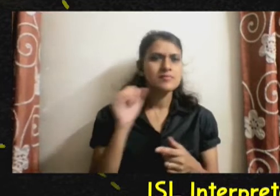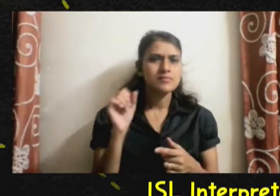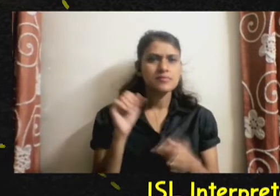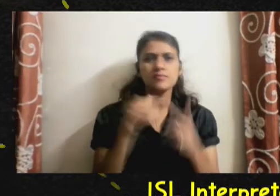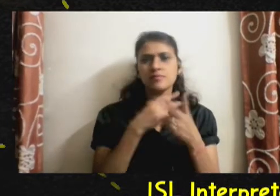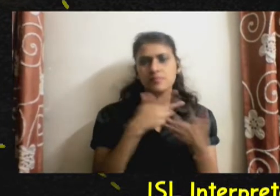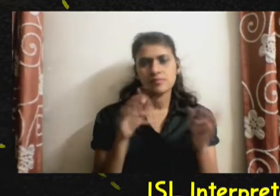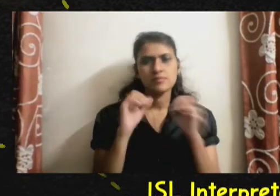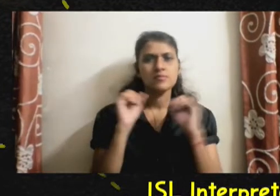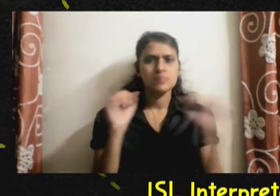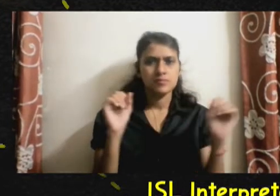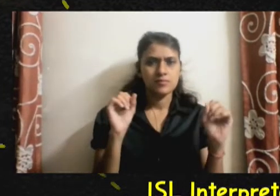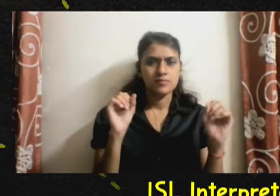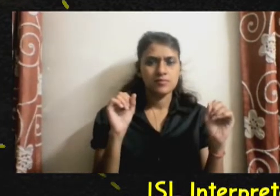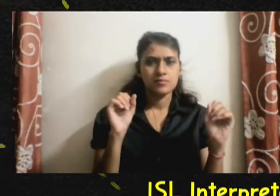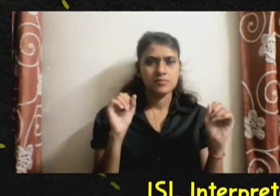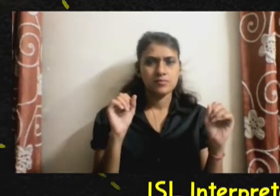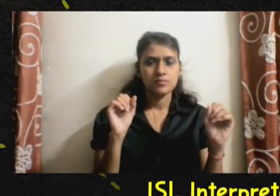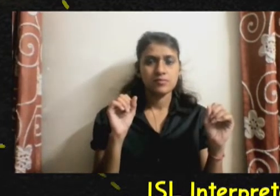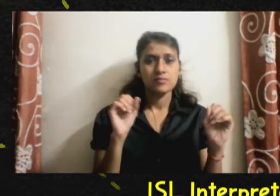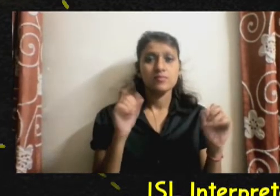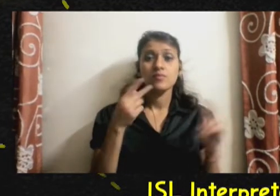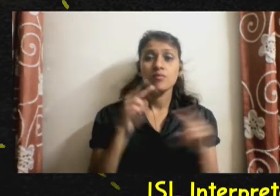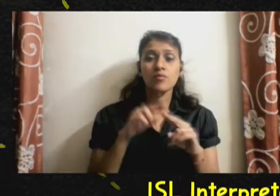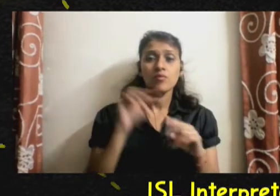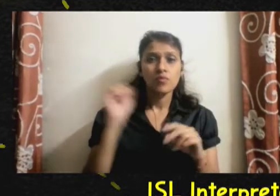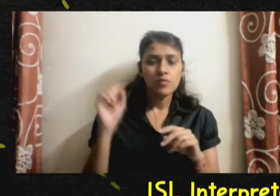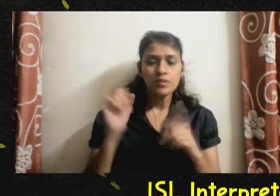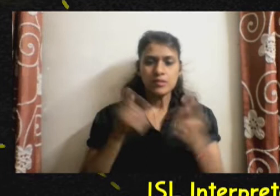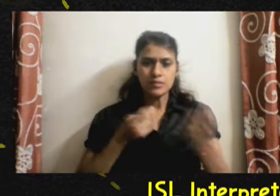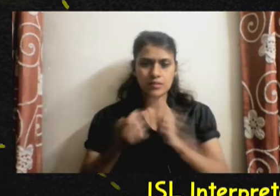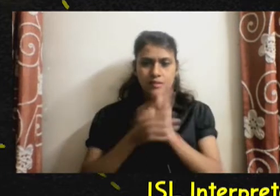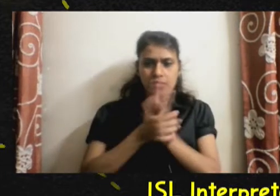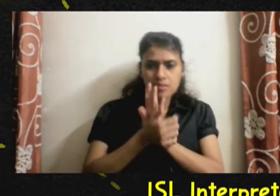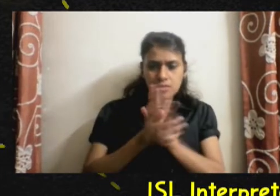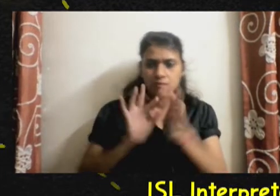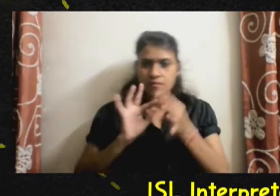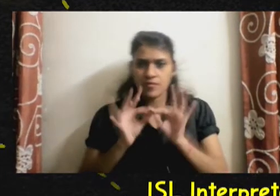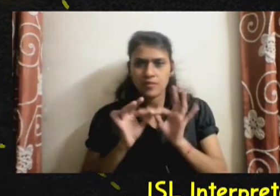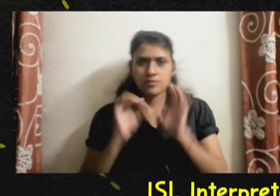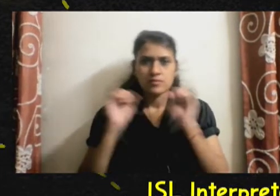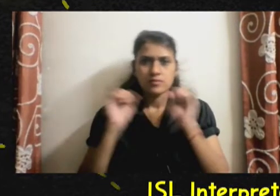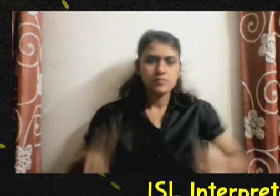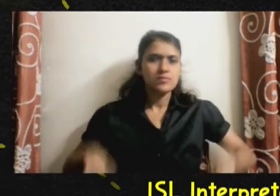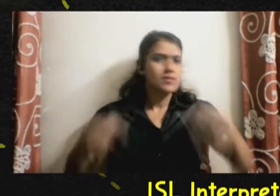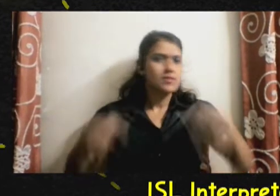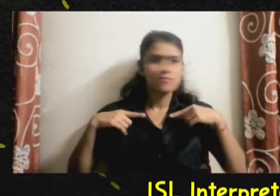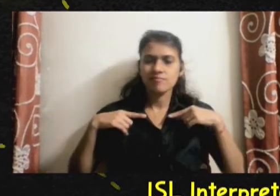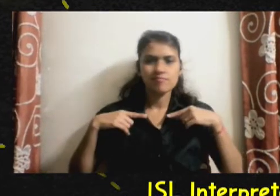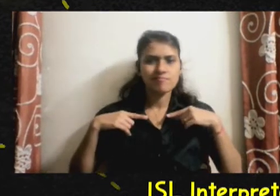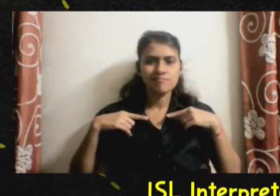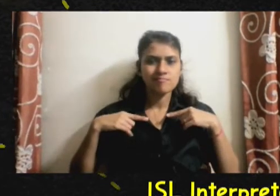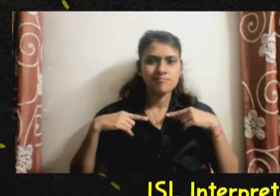skills, because without coping skills on how to lead a life, there's no point having